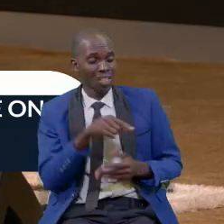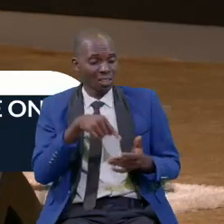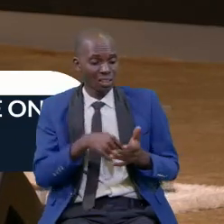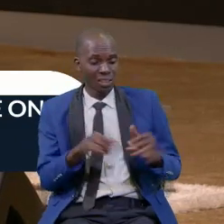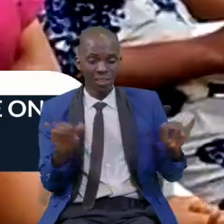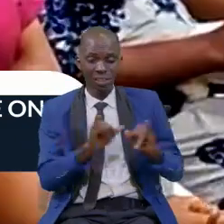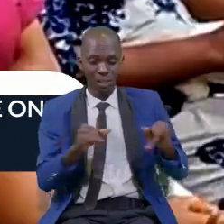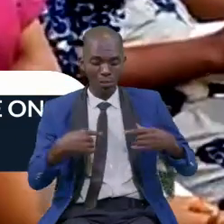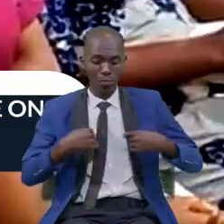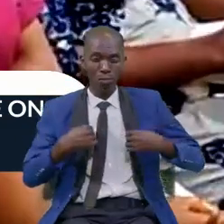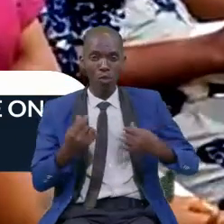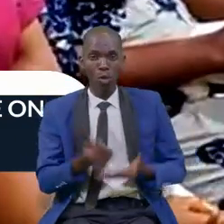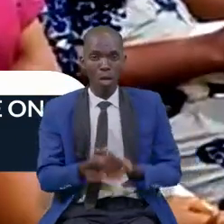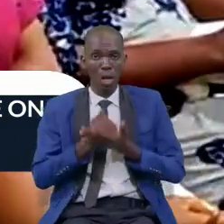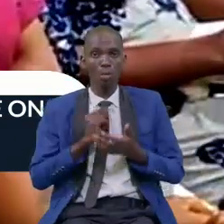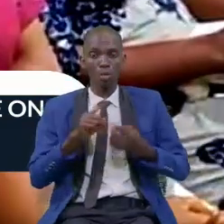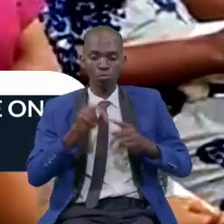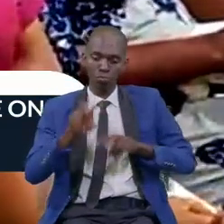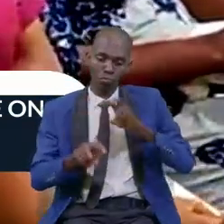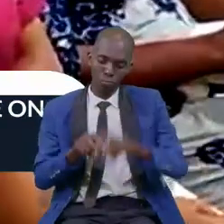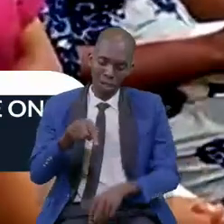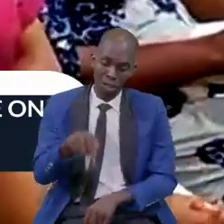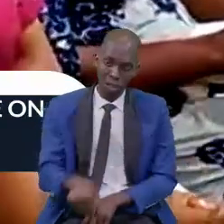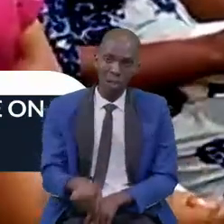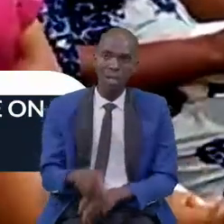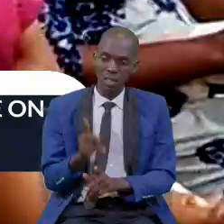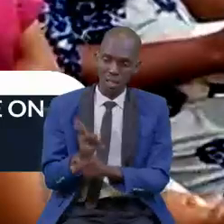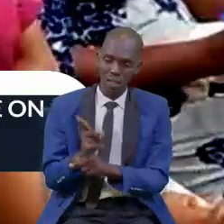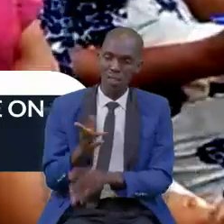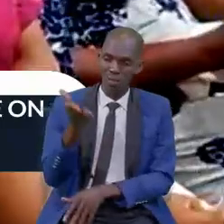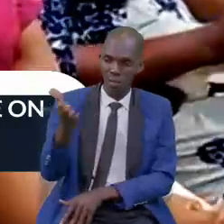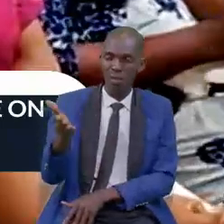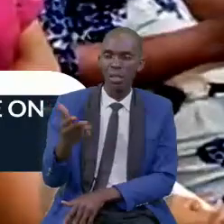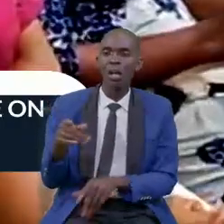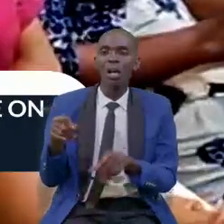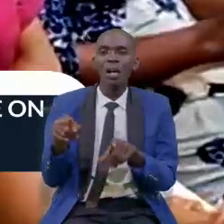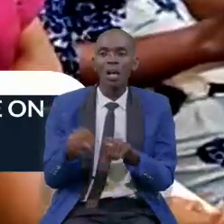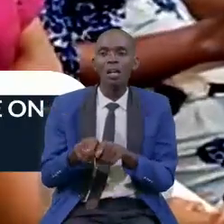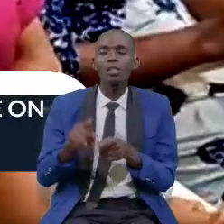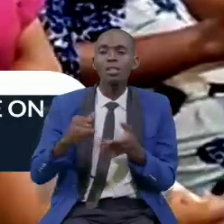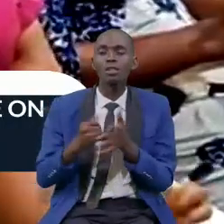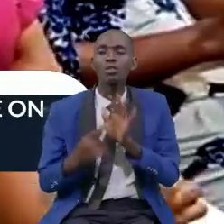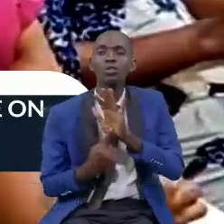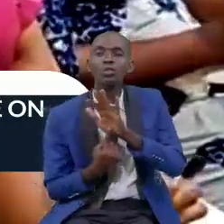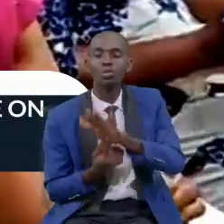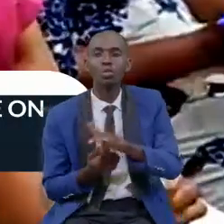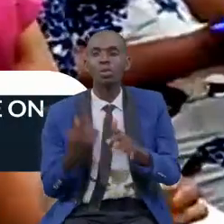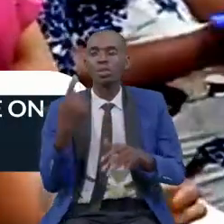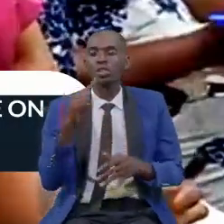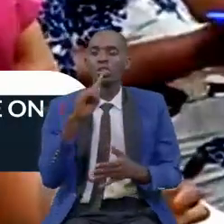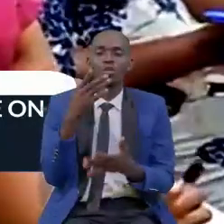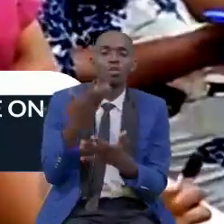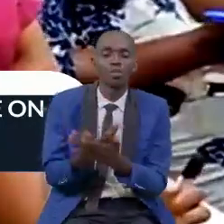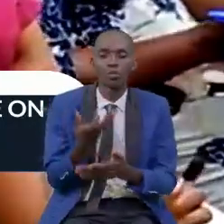you have identified yourself as a candidate for salvation. Let it